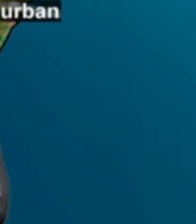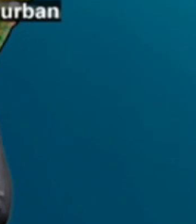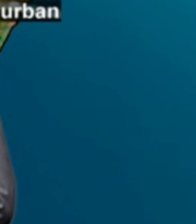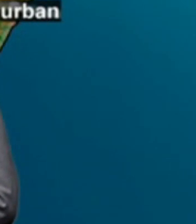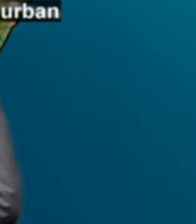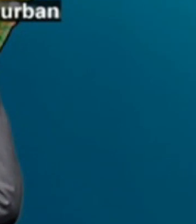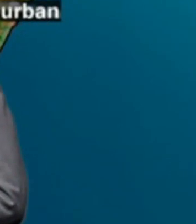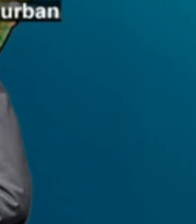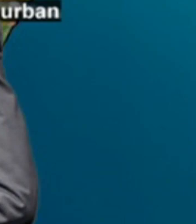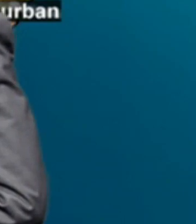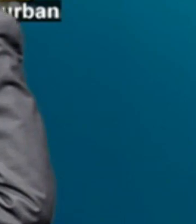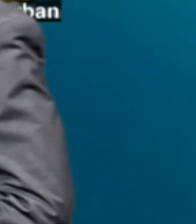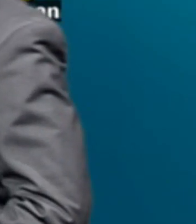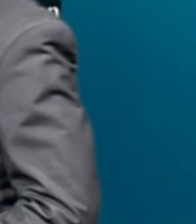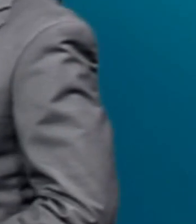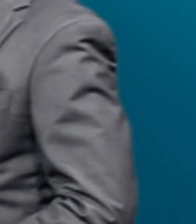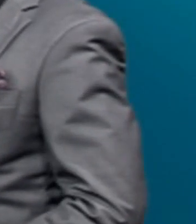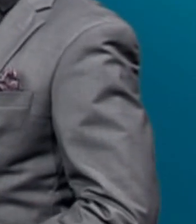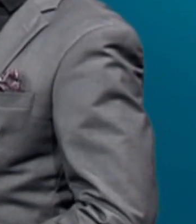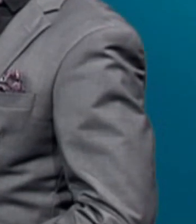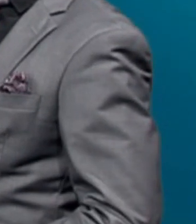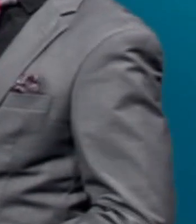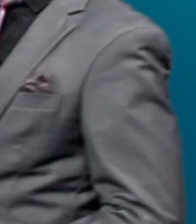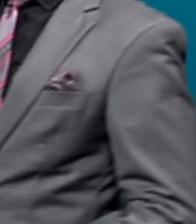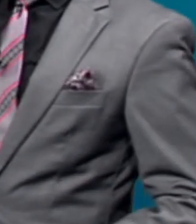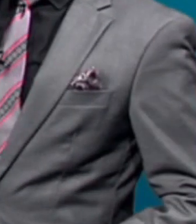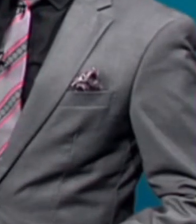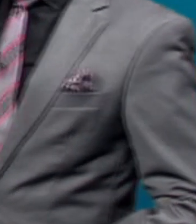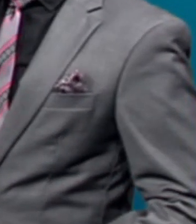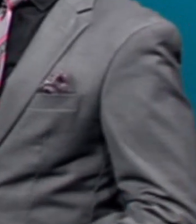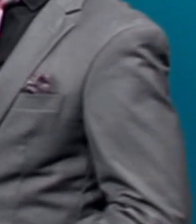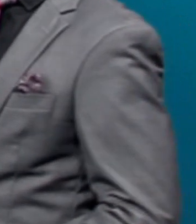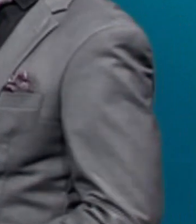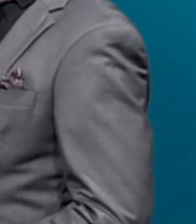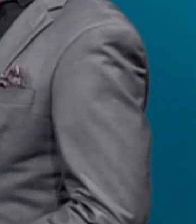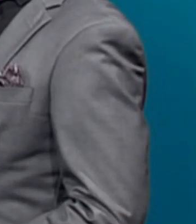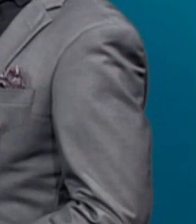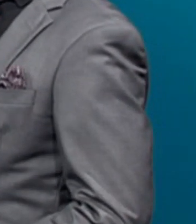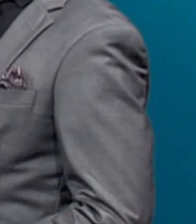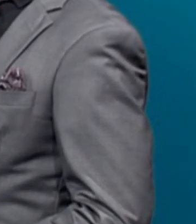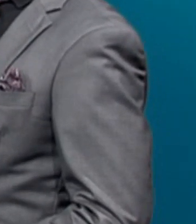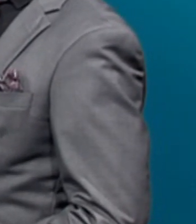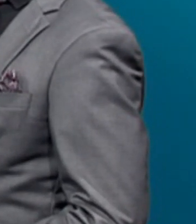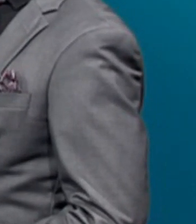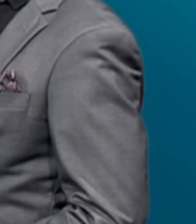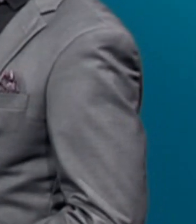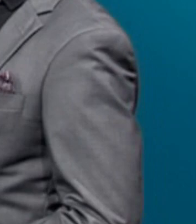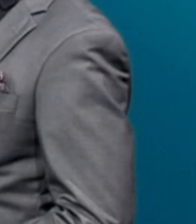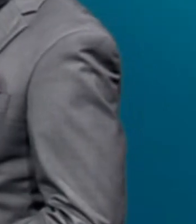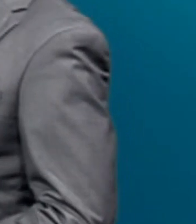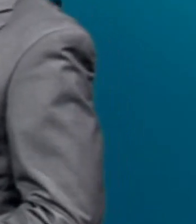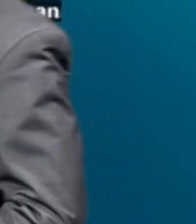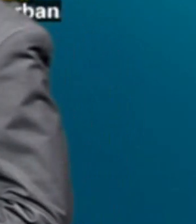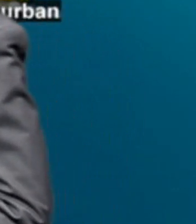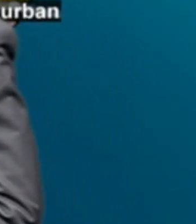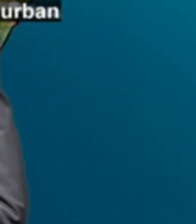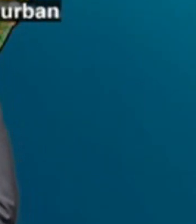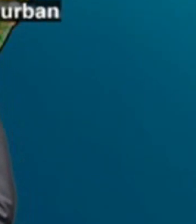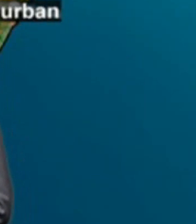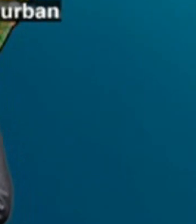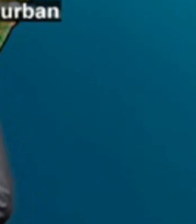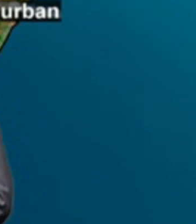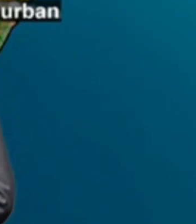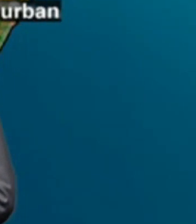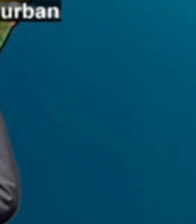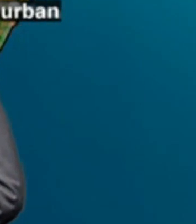tsa province eo re boletse gona ka kogola motse kapa le tla ba le rotogela dikarolo tsa gona ka kogola Eastern Cape le jatšhila go sasa temoso yeo e sa le gona ka maphotho a